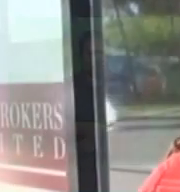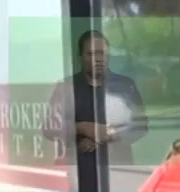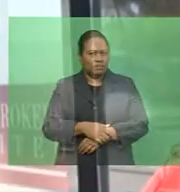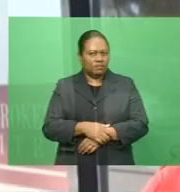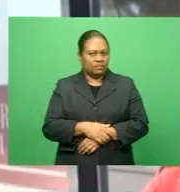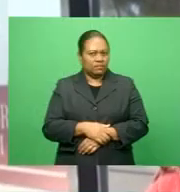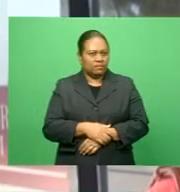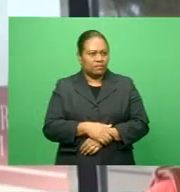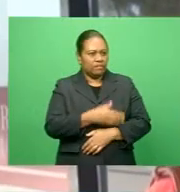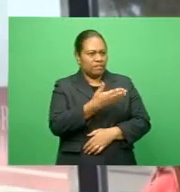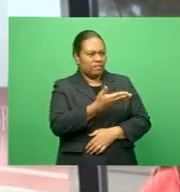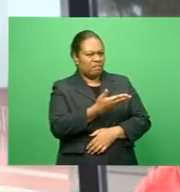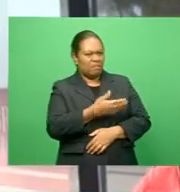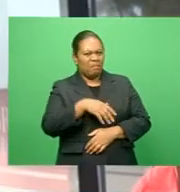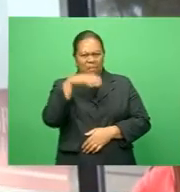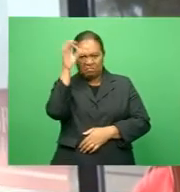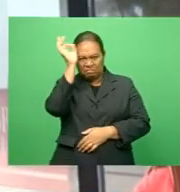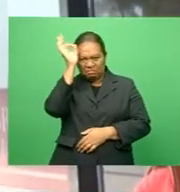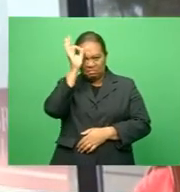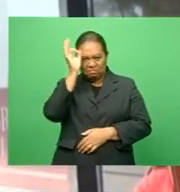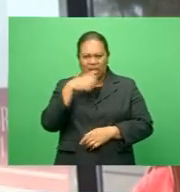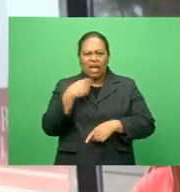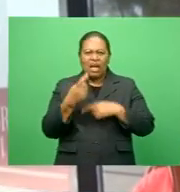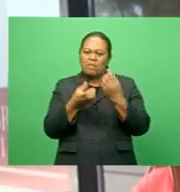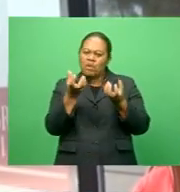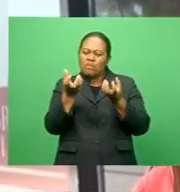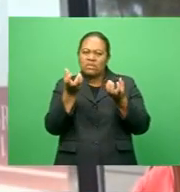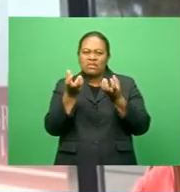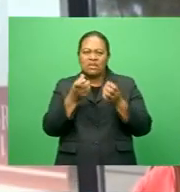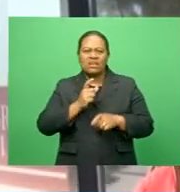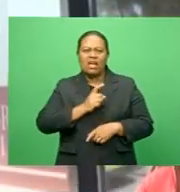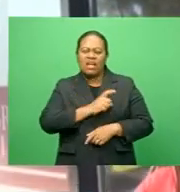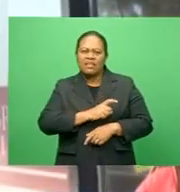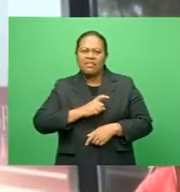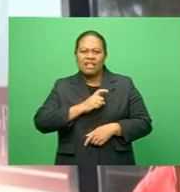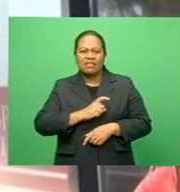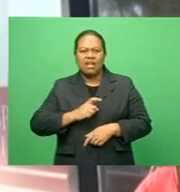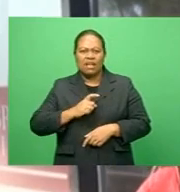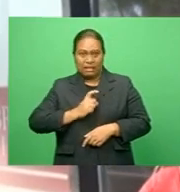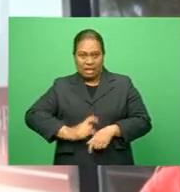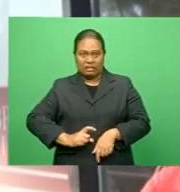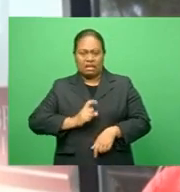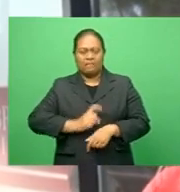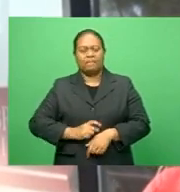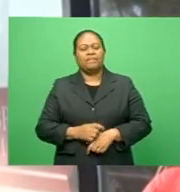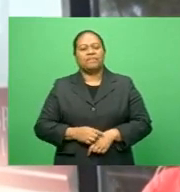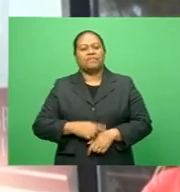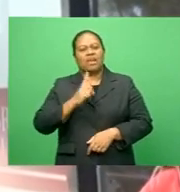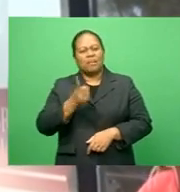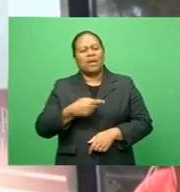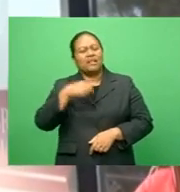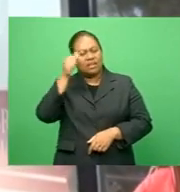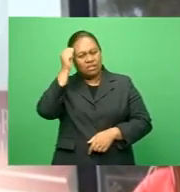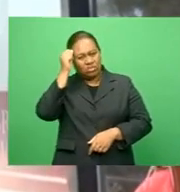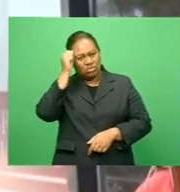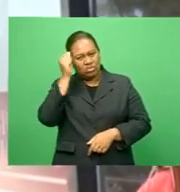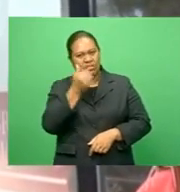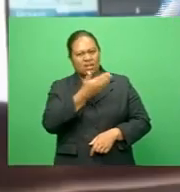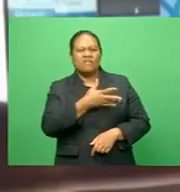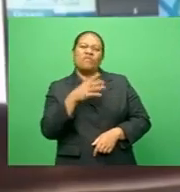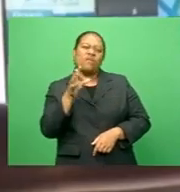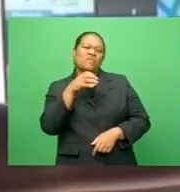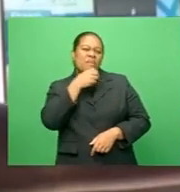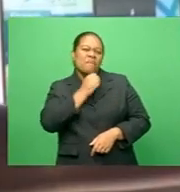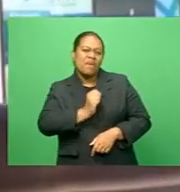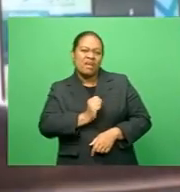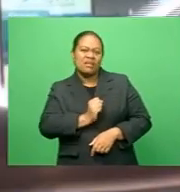I don't know much about the prostate cancer, but what I know it's a disease from the male organ.